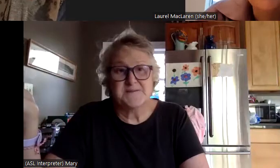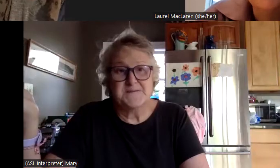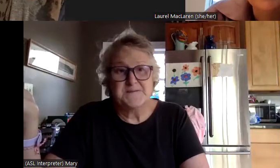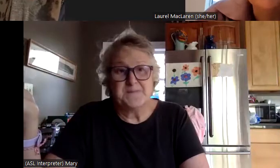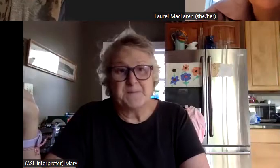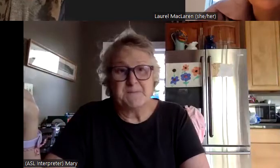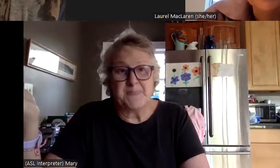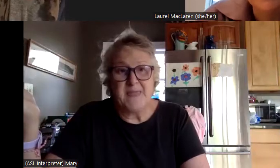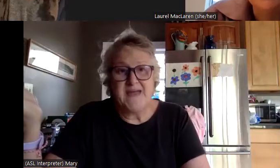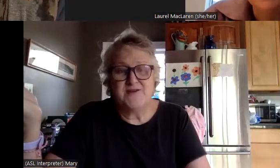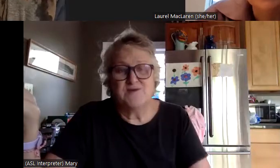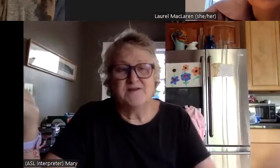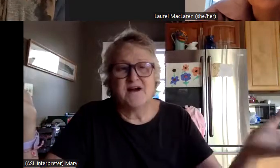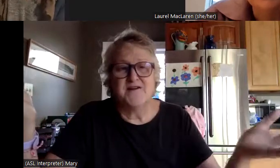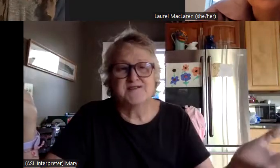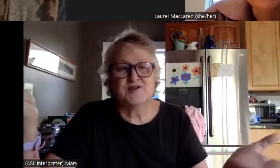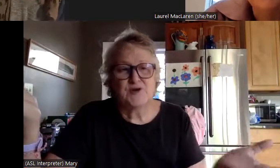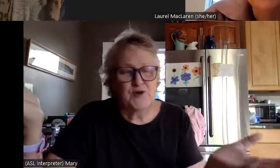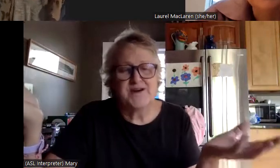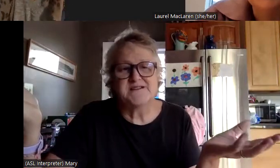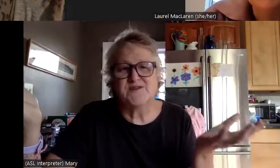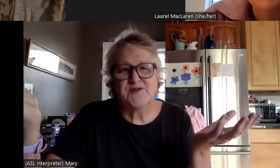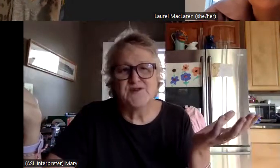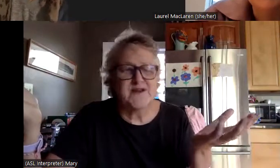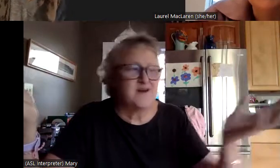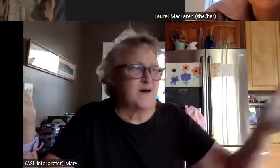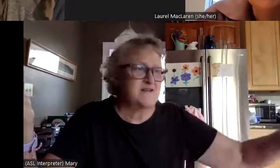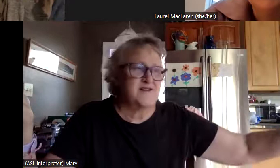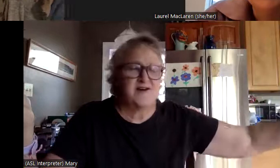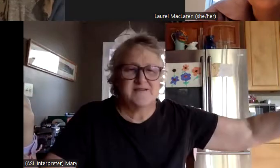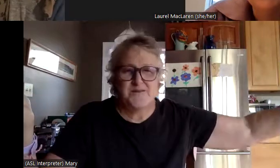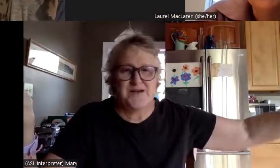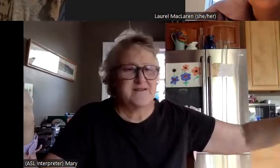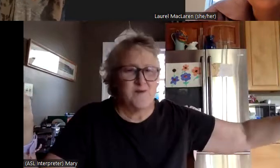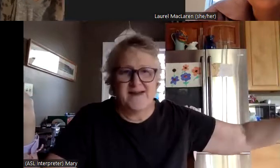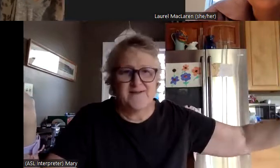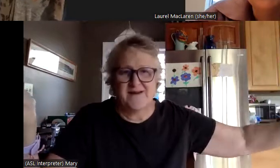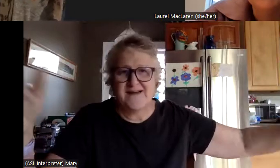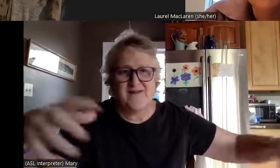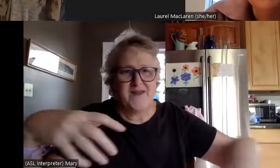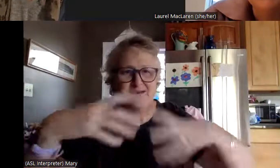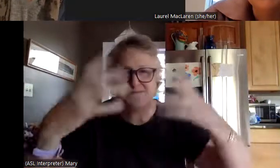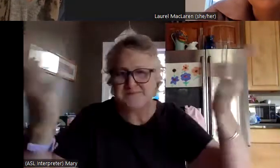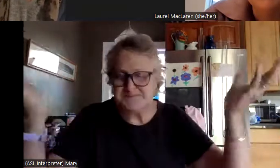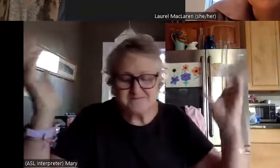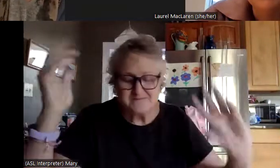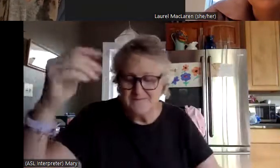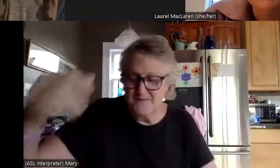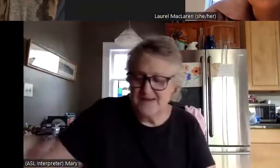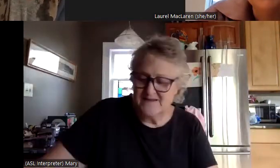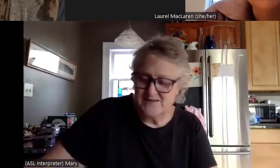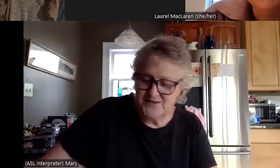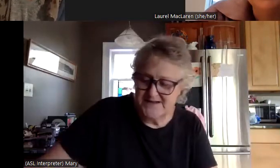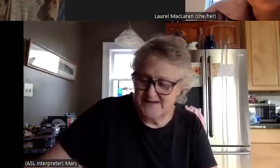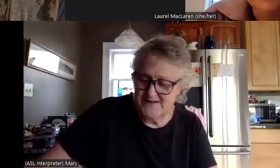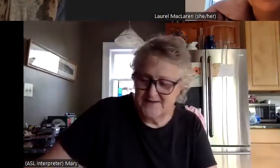masters. Oh, you're making And me you cook all this glorious food, like go out into the garden and pick the whatever, and then